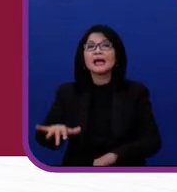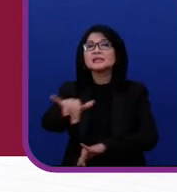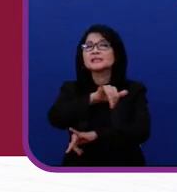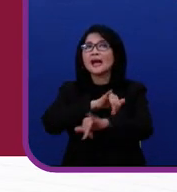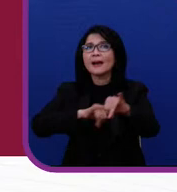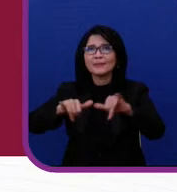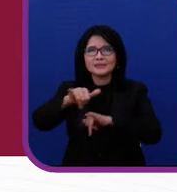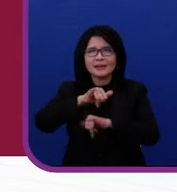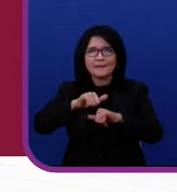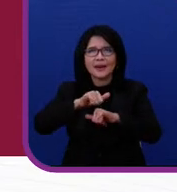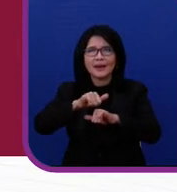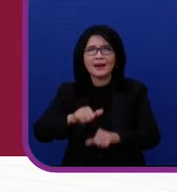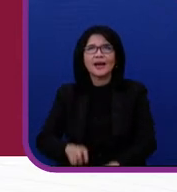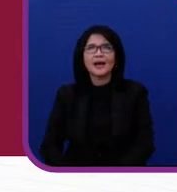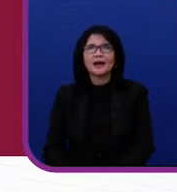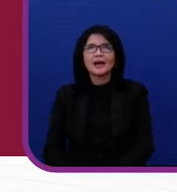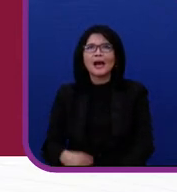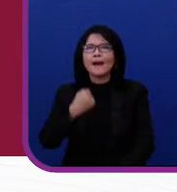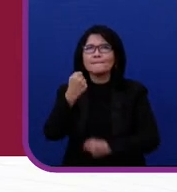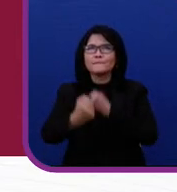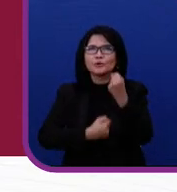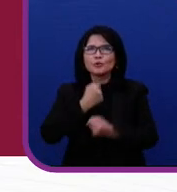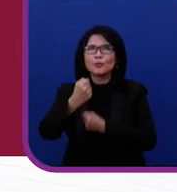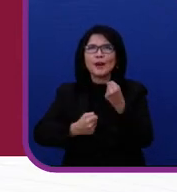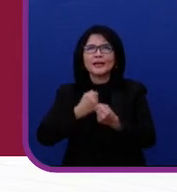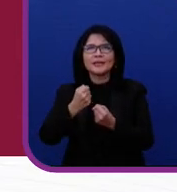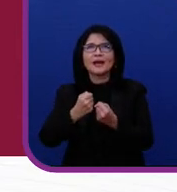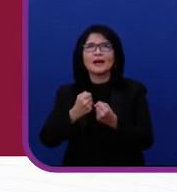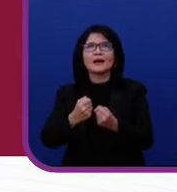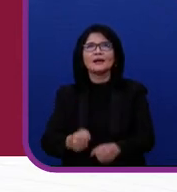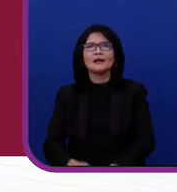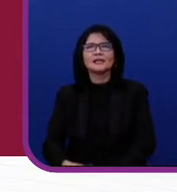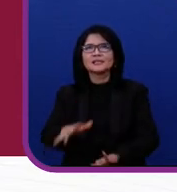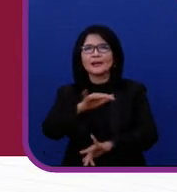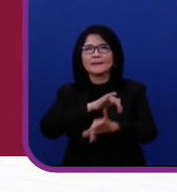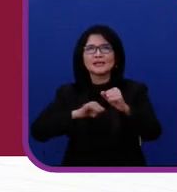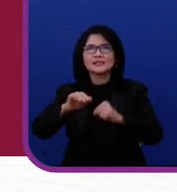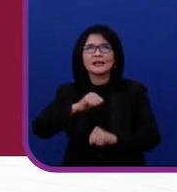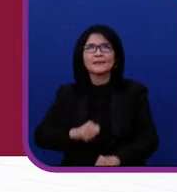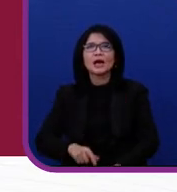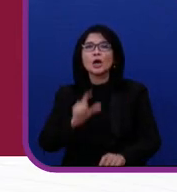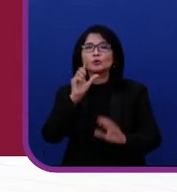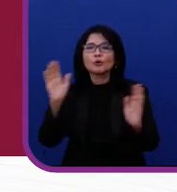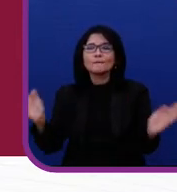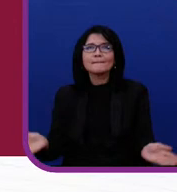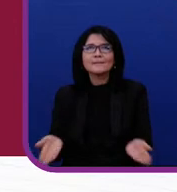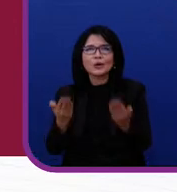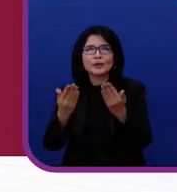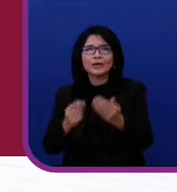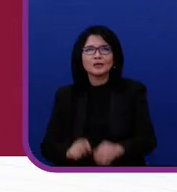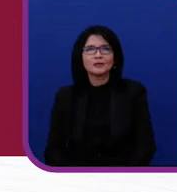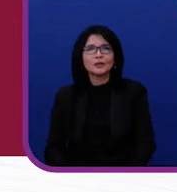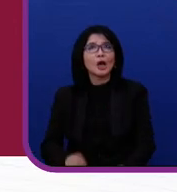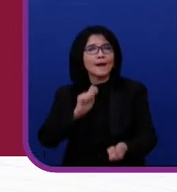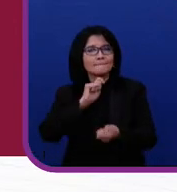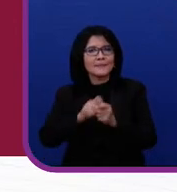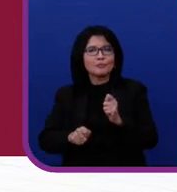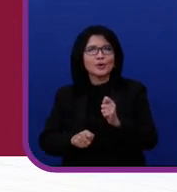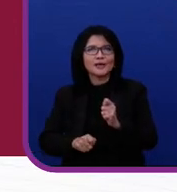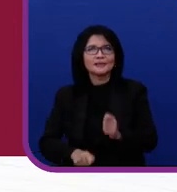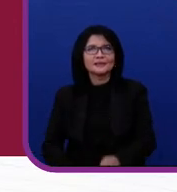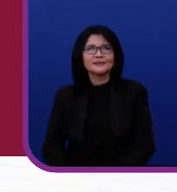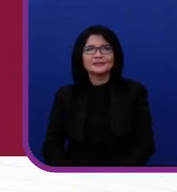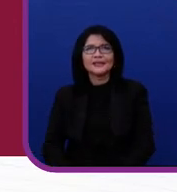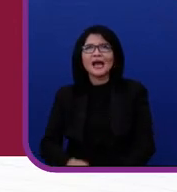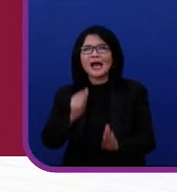khusyuk our investment maksud legenda detis inklusif and sustainable Christopher akhir